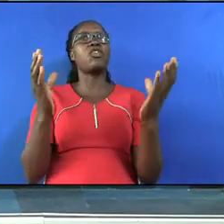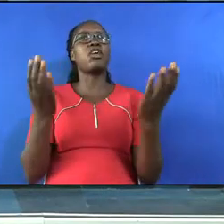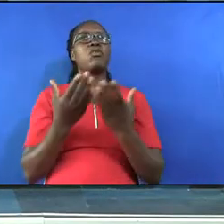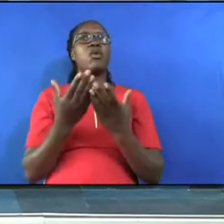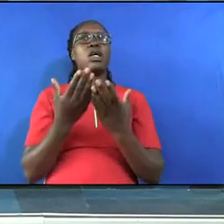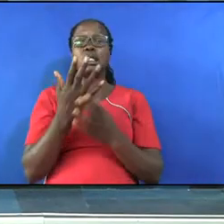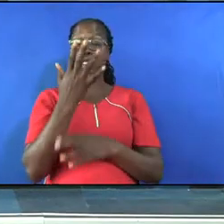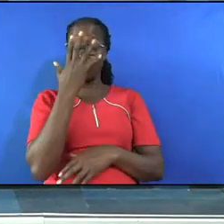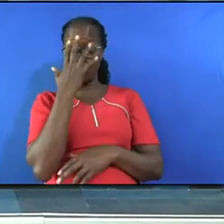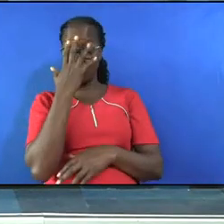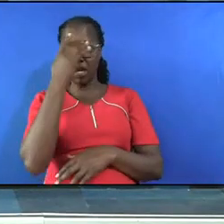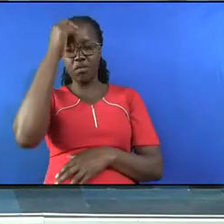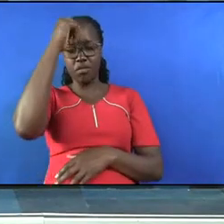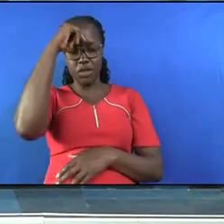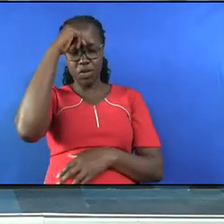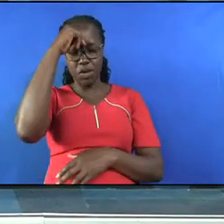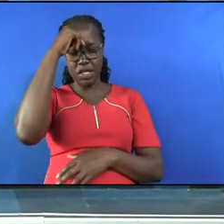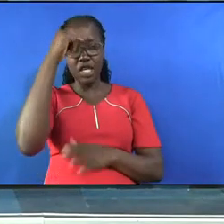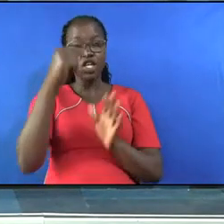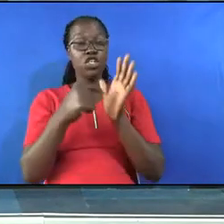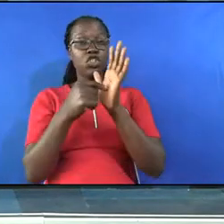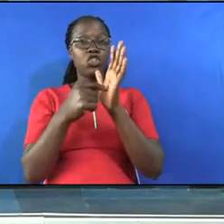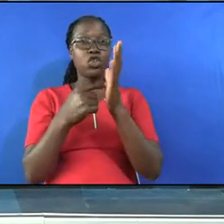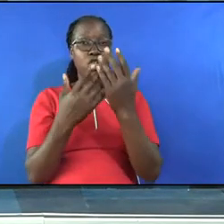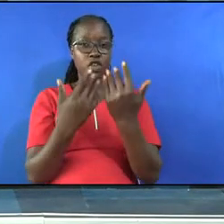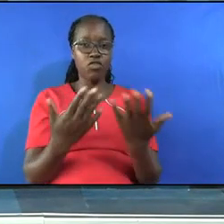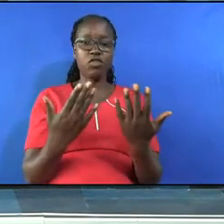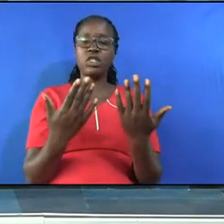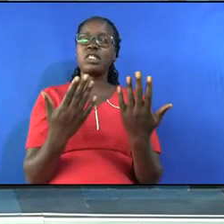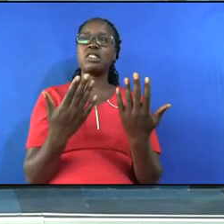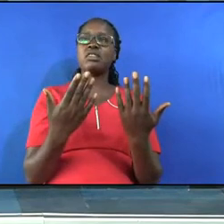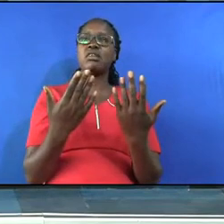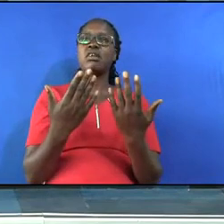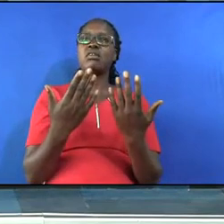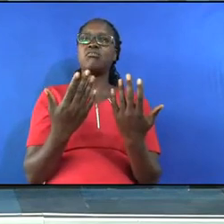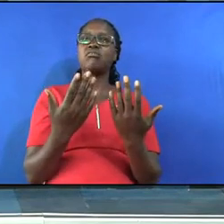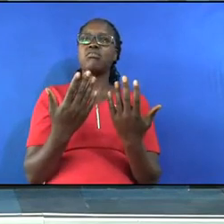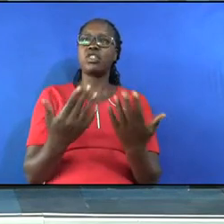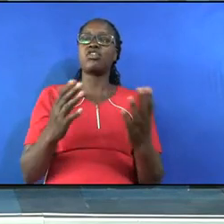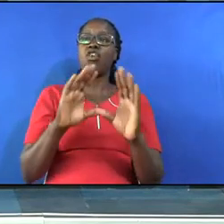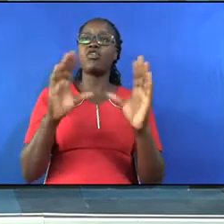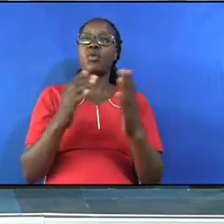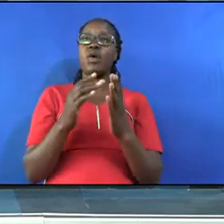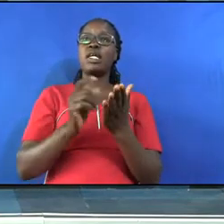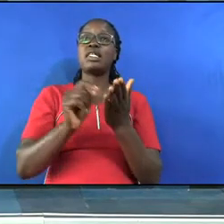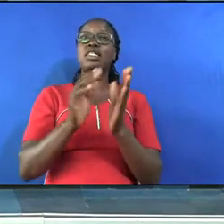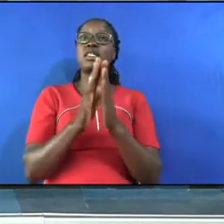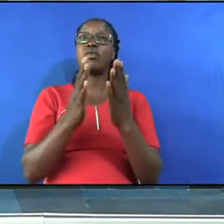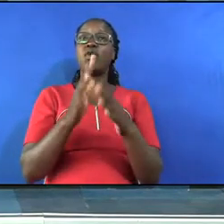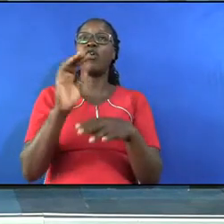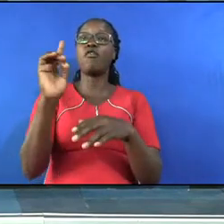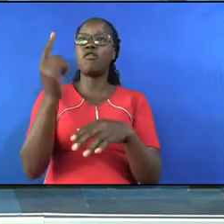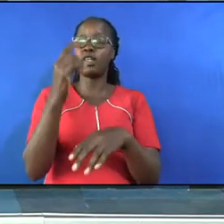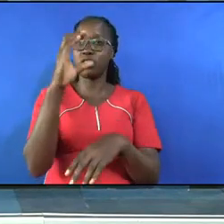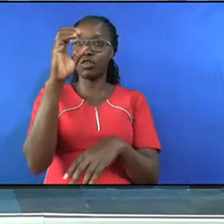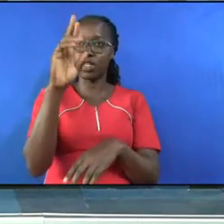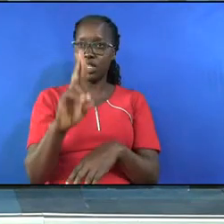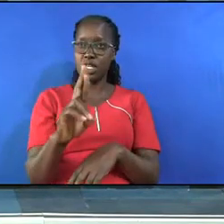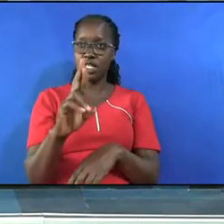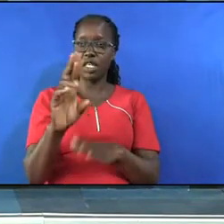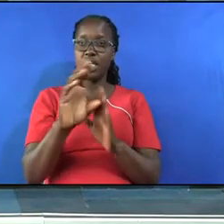to shame the wise. He chose the foolish things of this world to shame the wise, as it is written in the book of 1